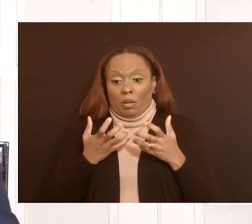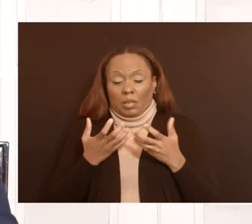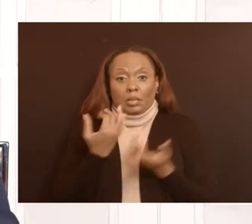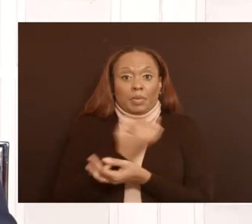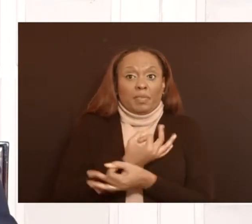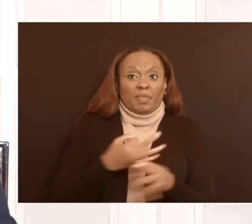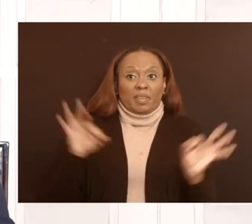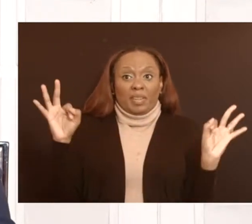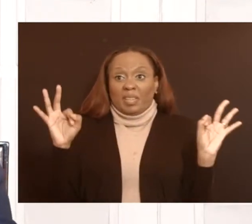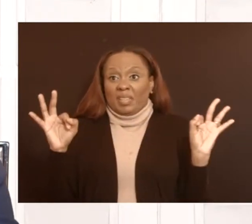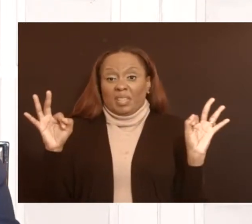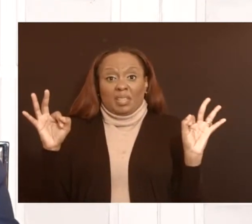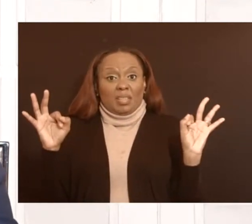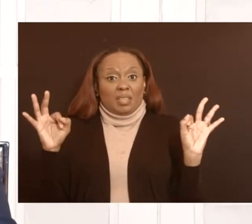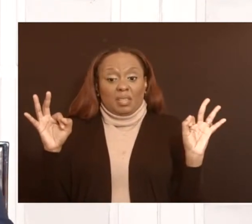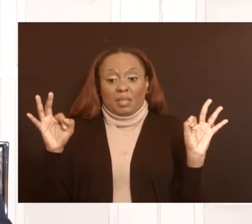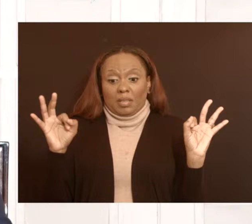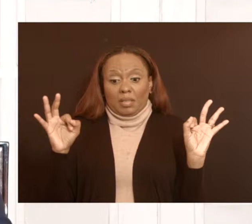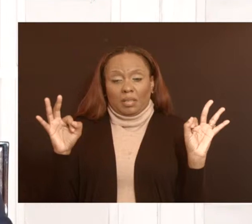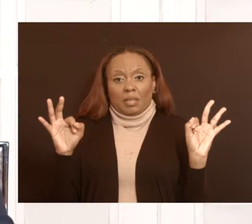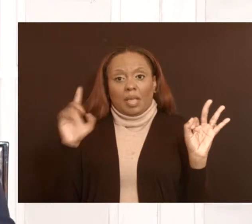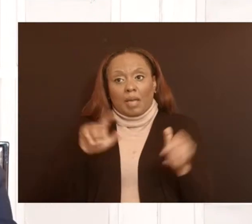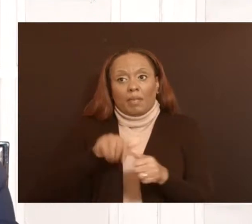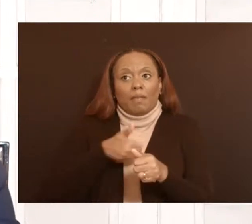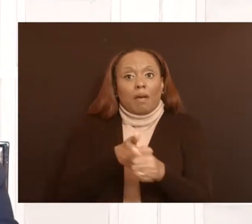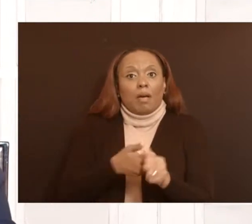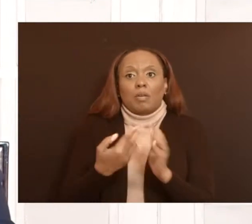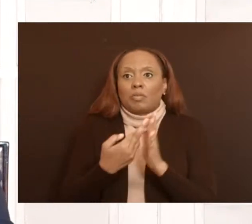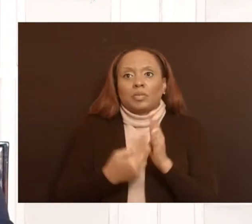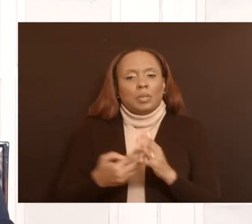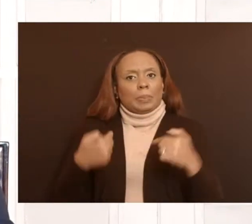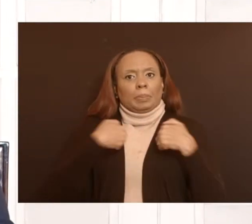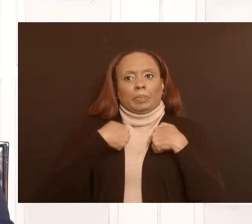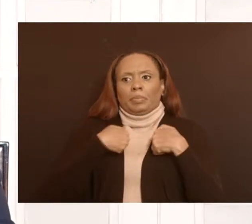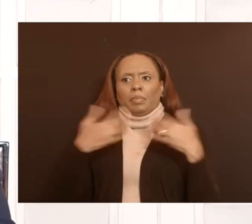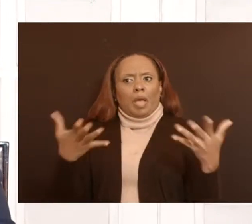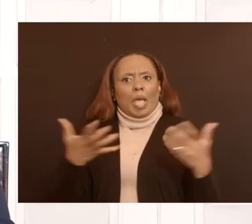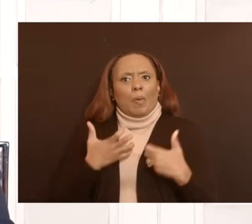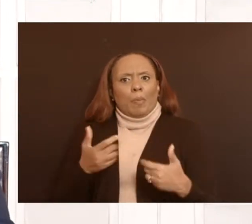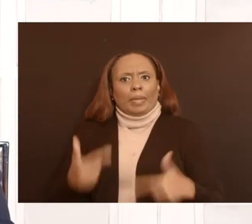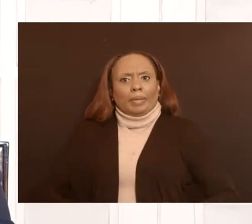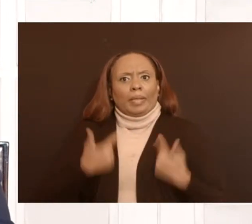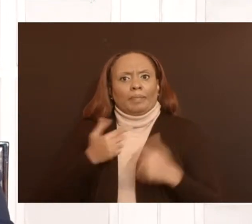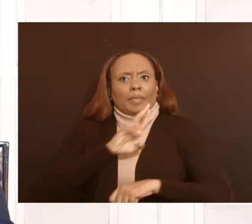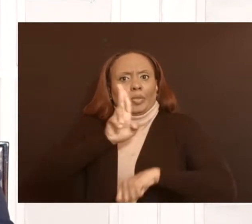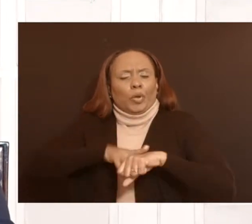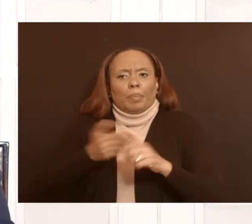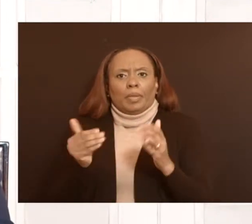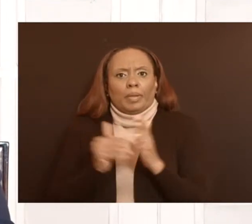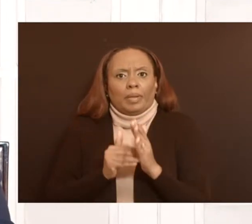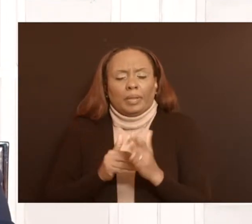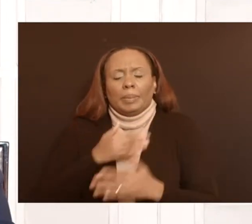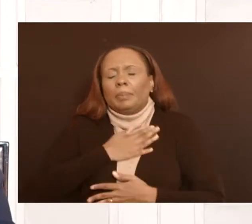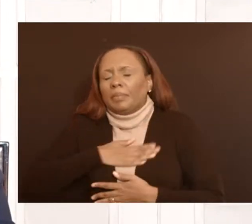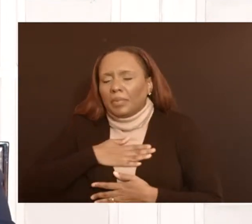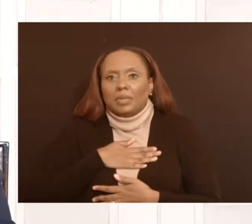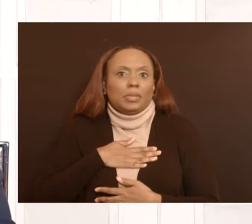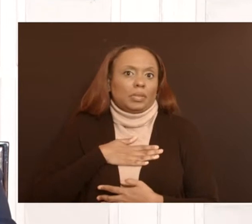in this country who doesn't want another lockdown more than me. I want to get back to normalcy, right? But I'm asking you genuinely this